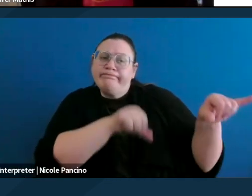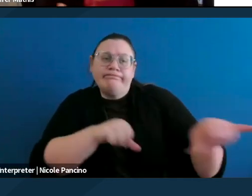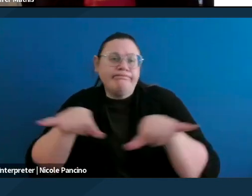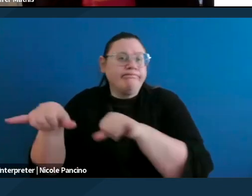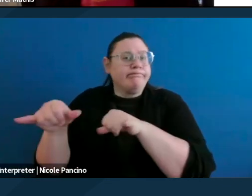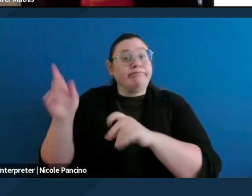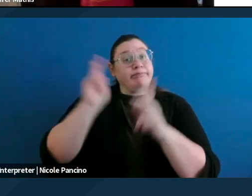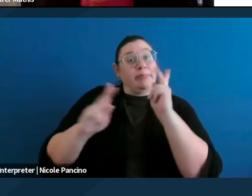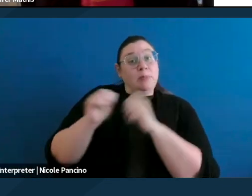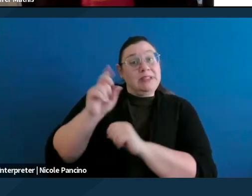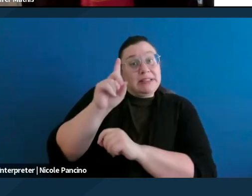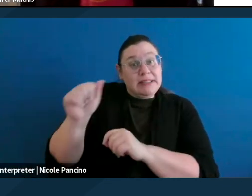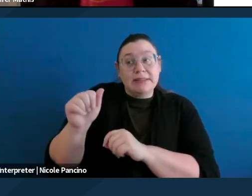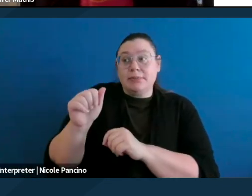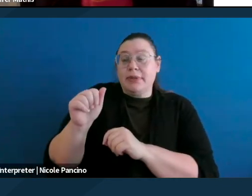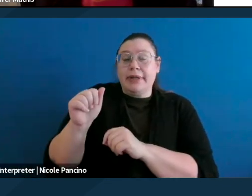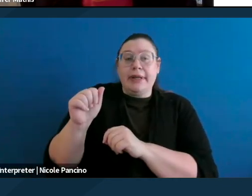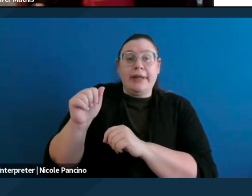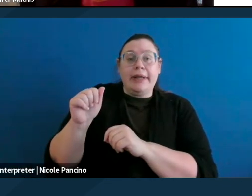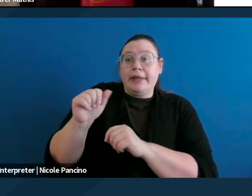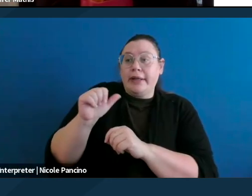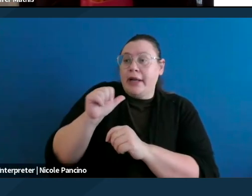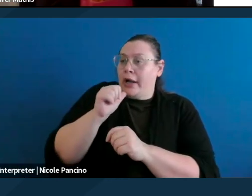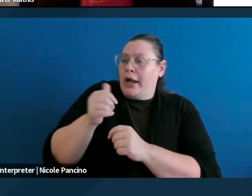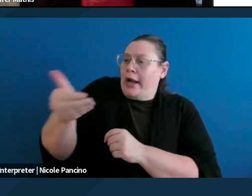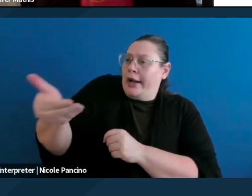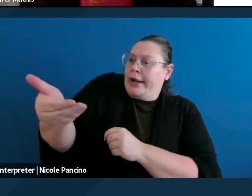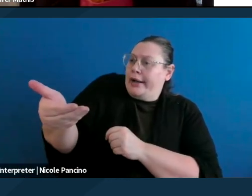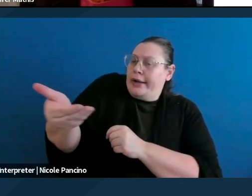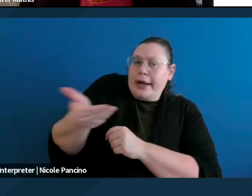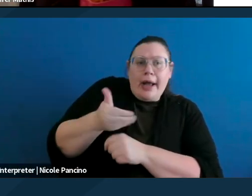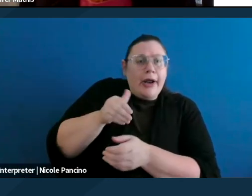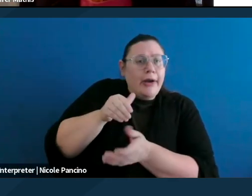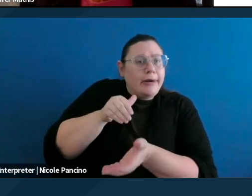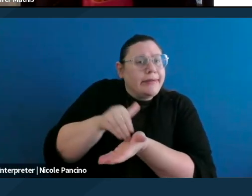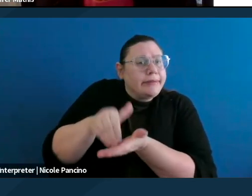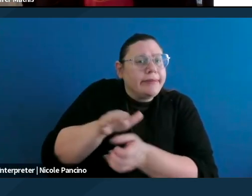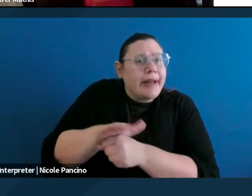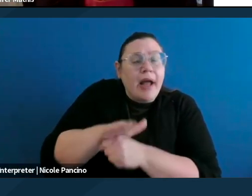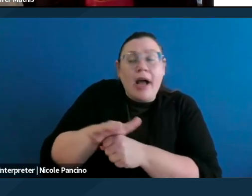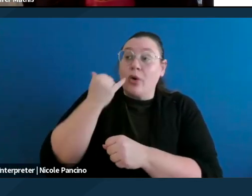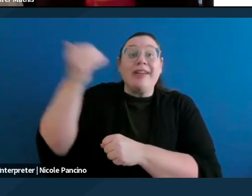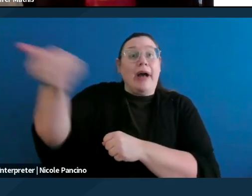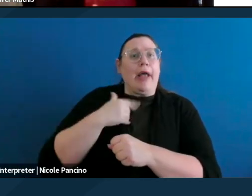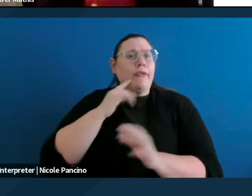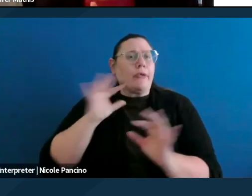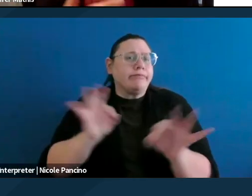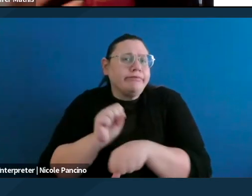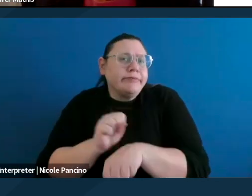disabilities are underemployed and unemployed in large numbers. And